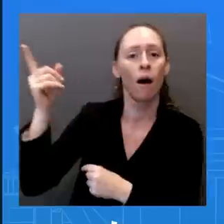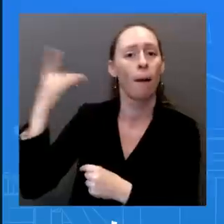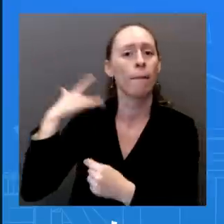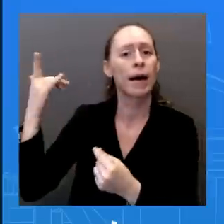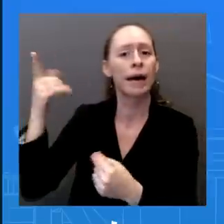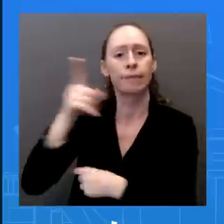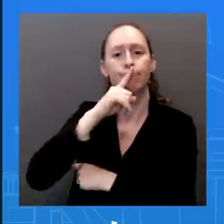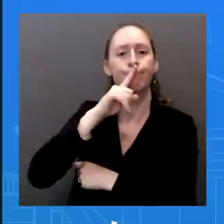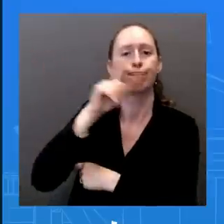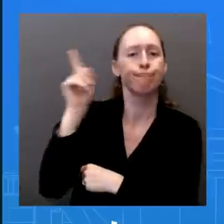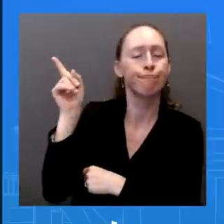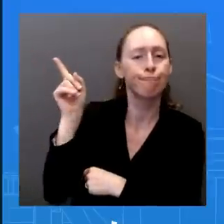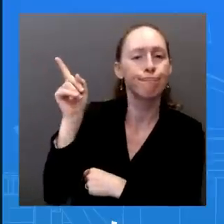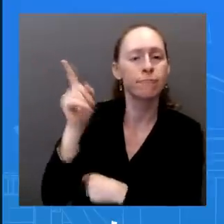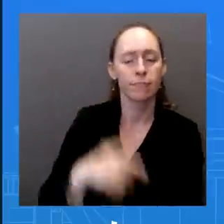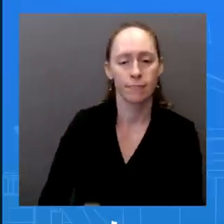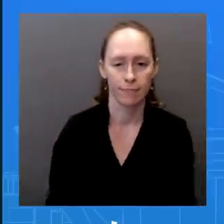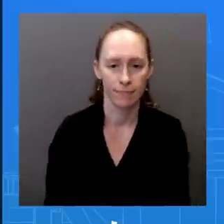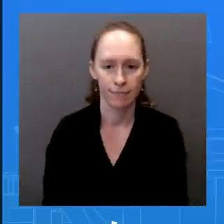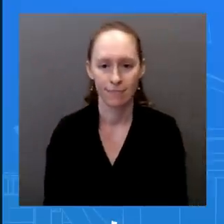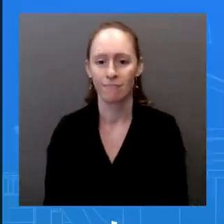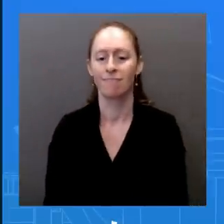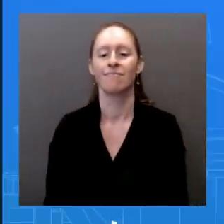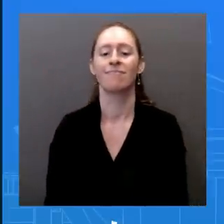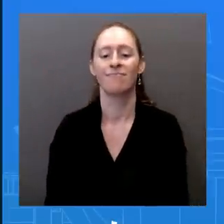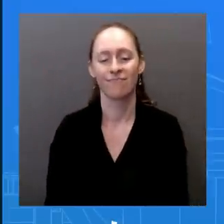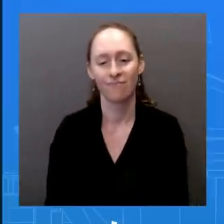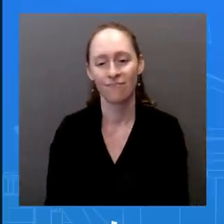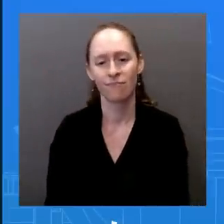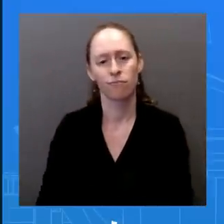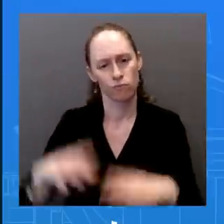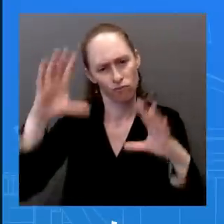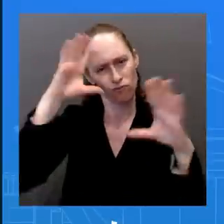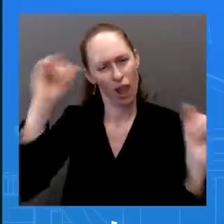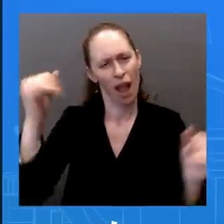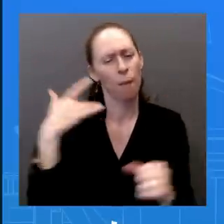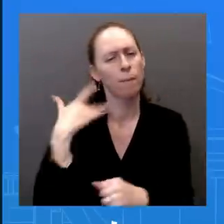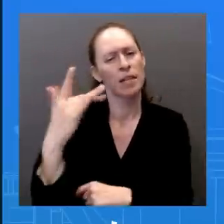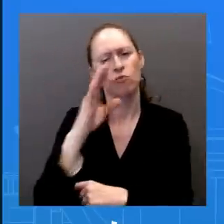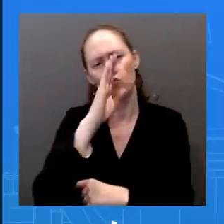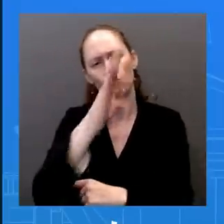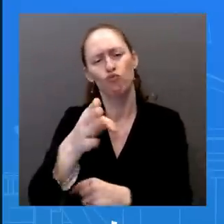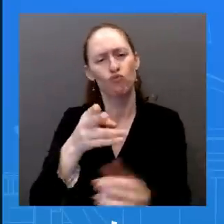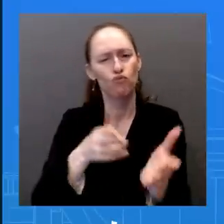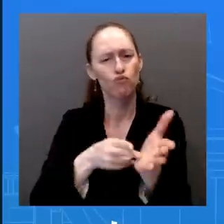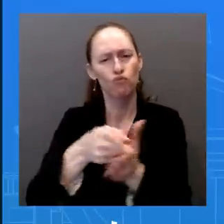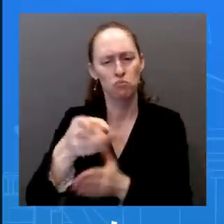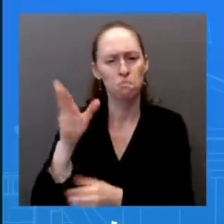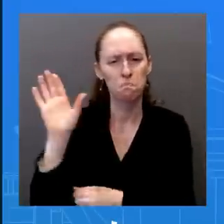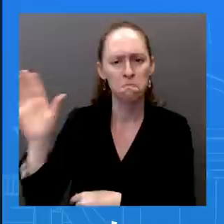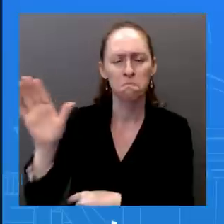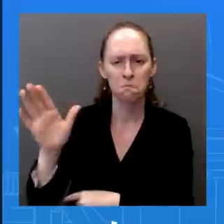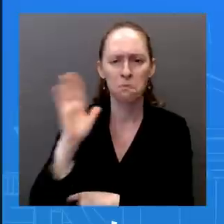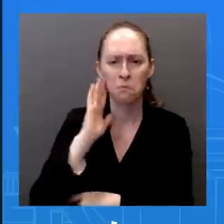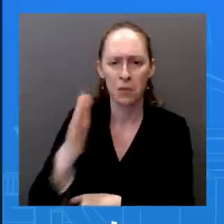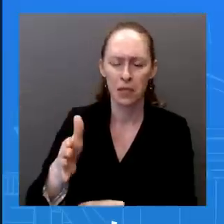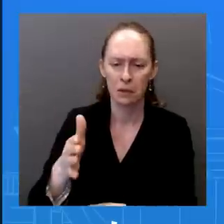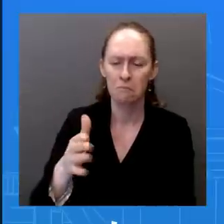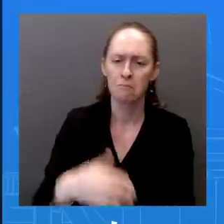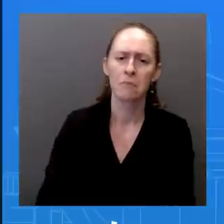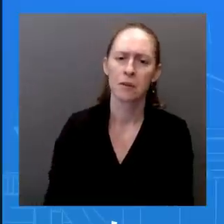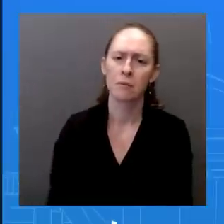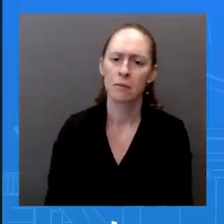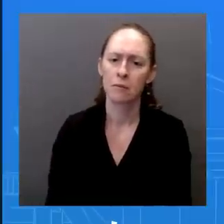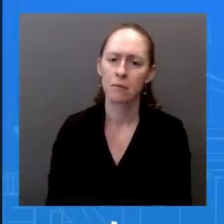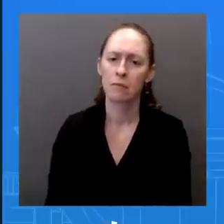He's answered it before in a similar way, and he has also been clear that he has not changed U.S. policy